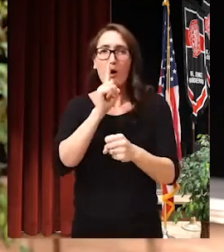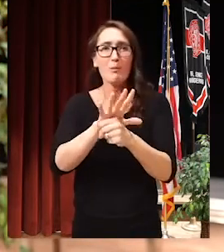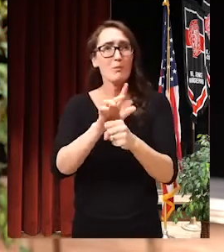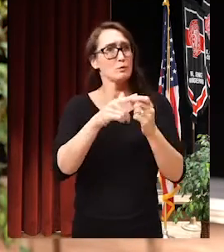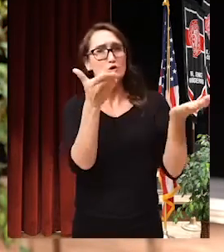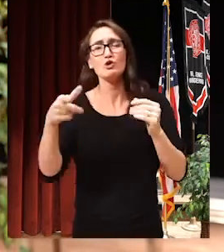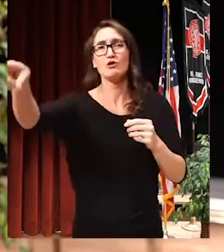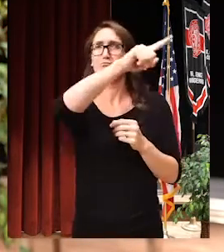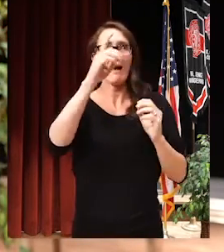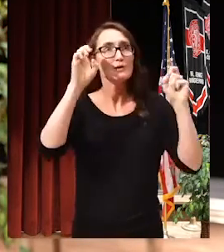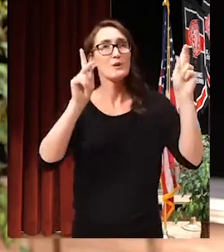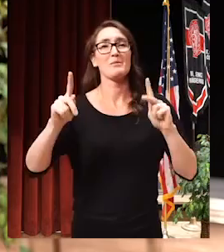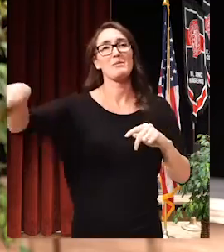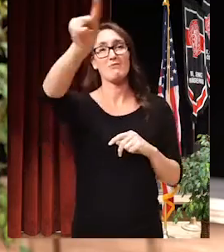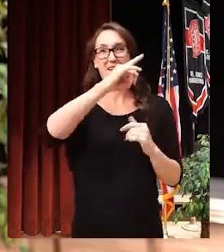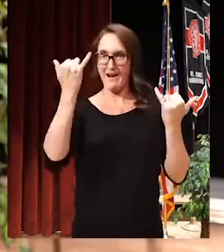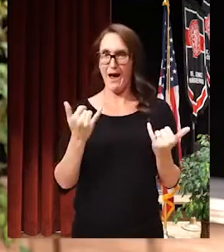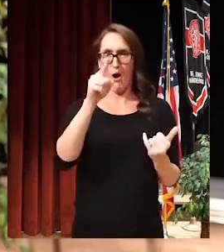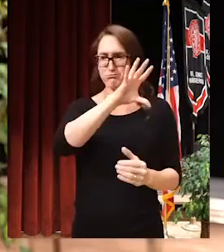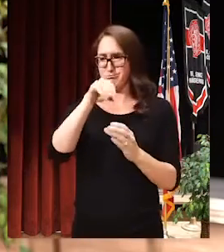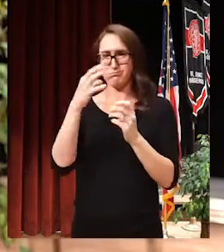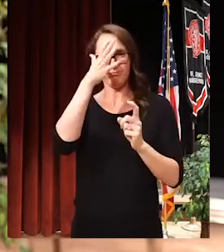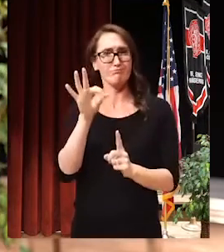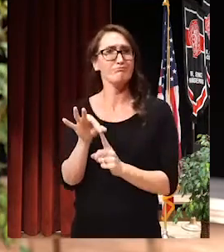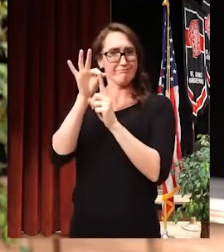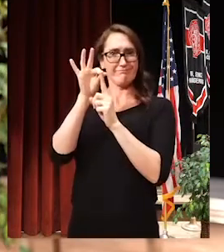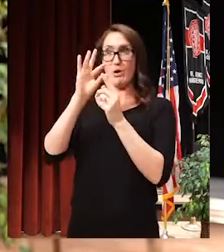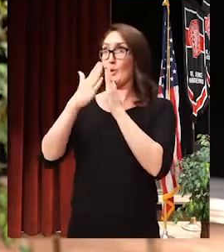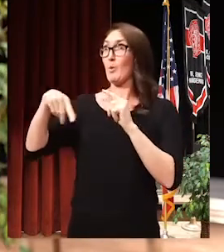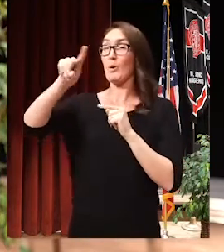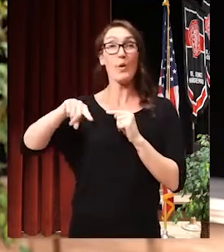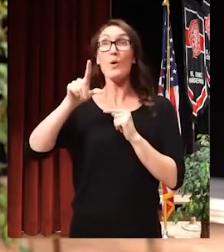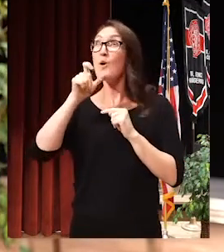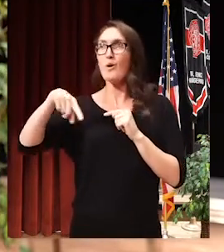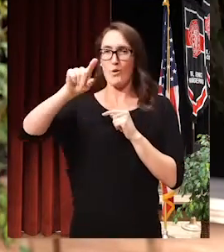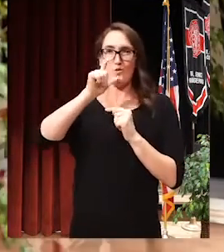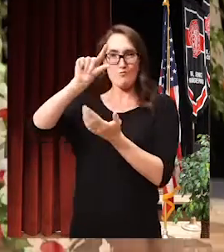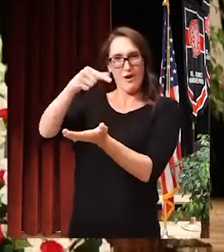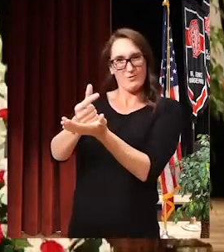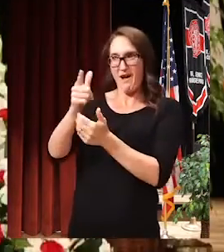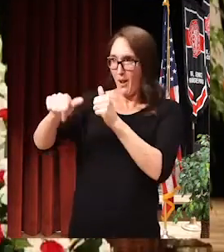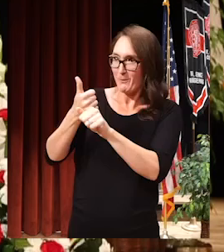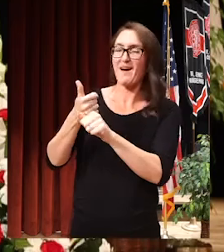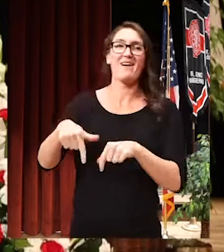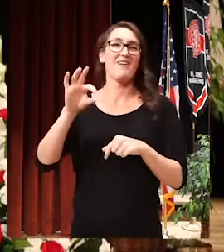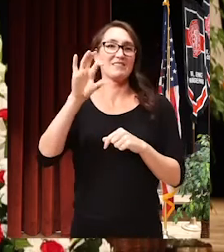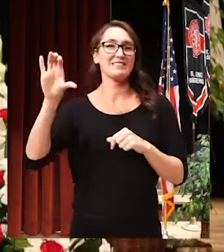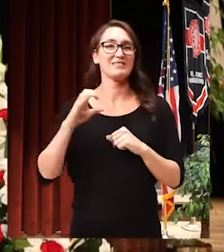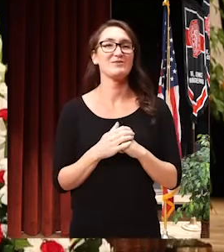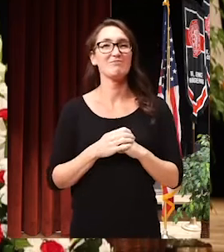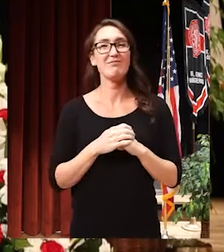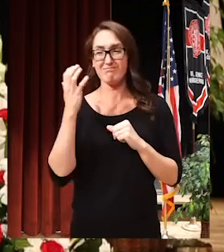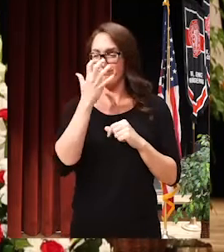a member of this elite community, the alumni of Fresno City College. You are now part